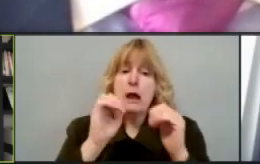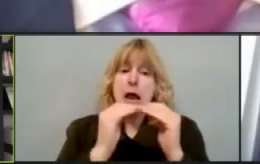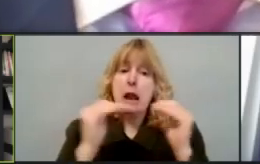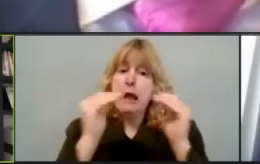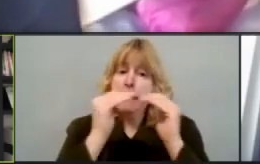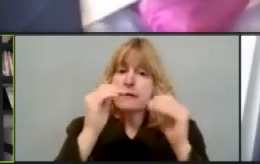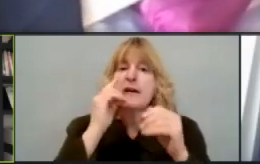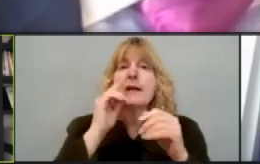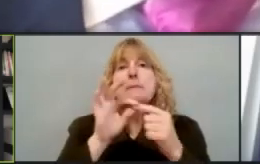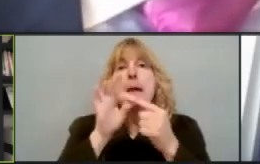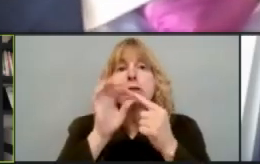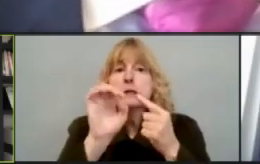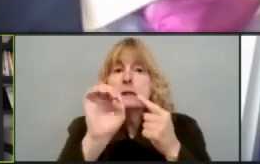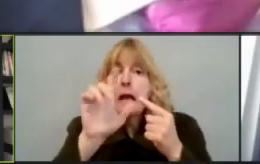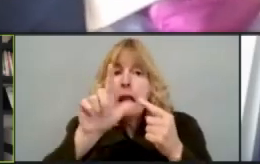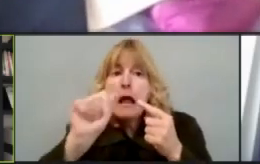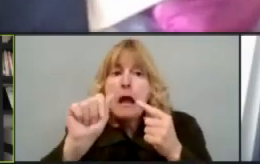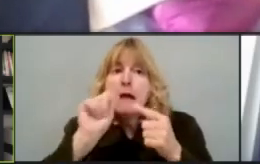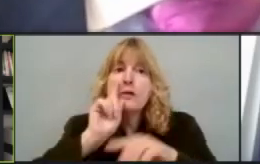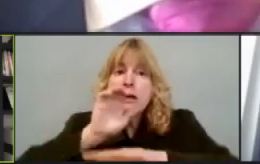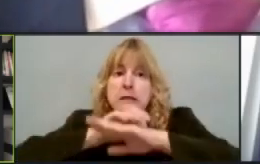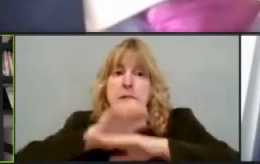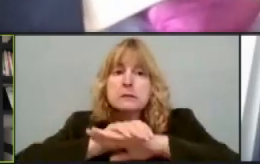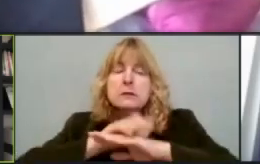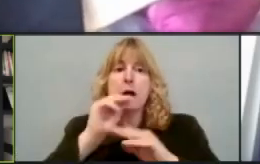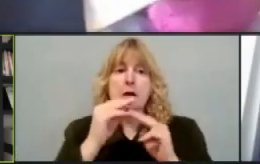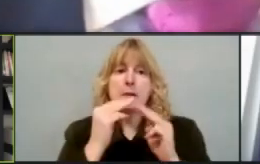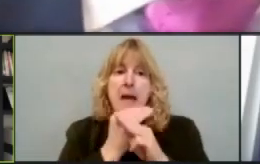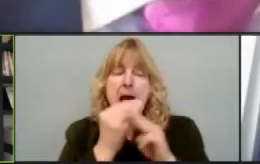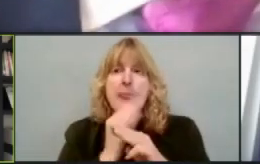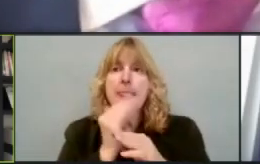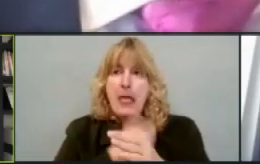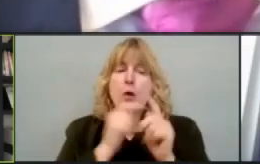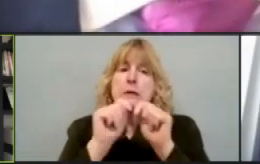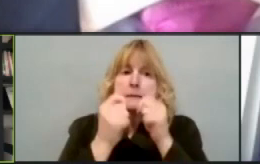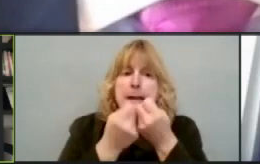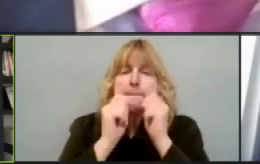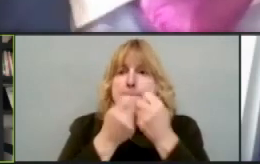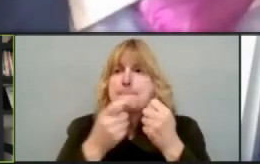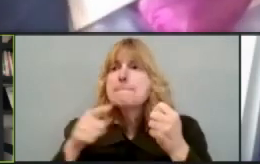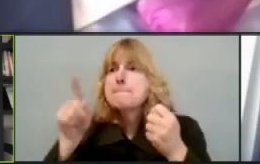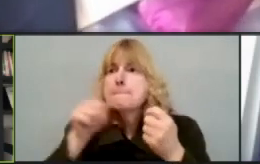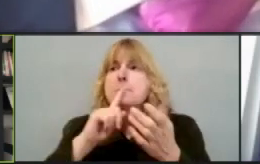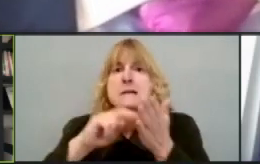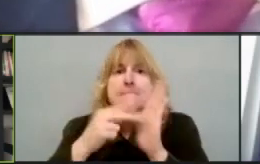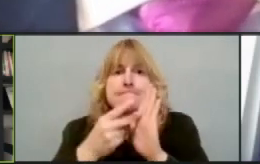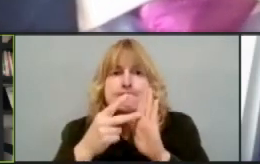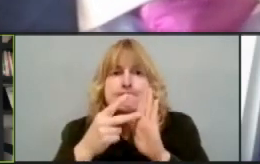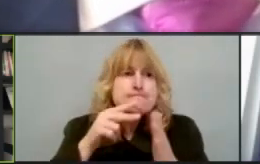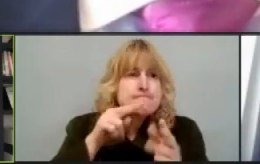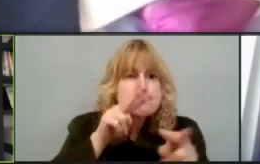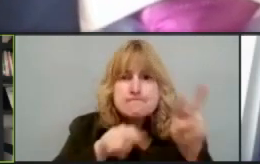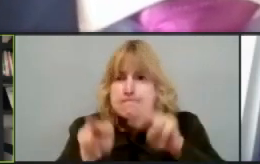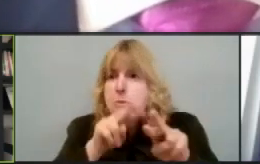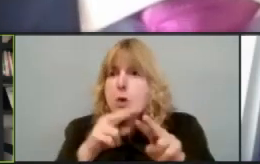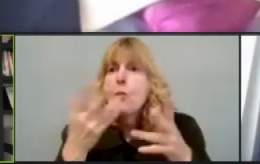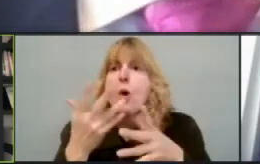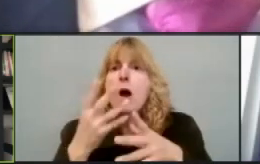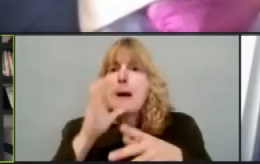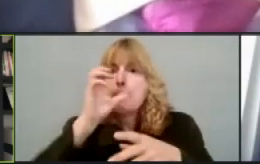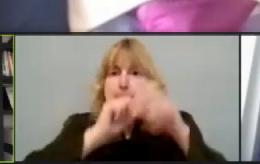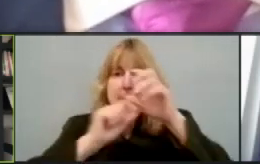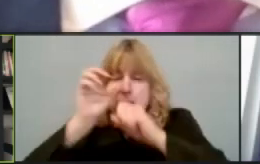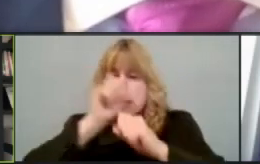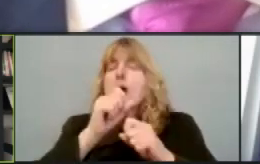exactly what those gaps are that students have and how we want to close those gaps, even in the midst of this pandemic. And so